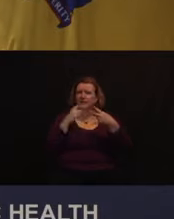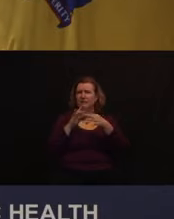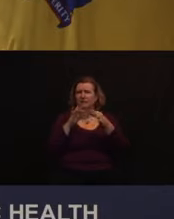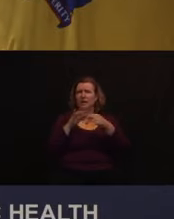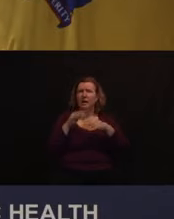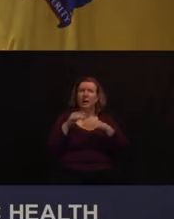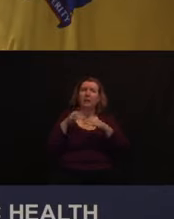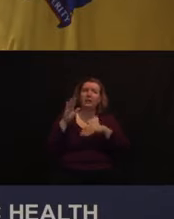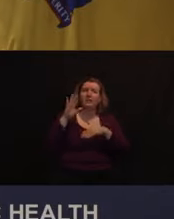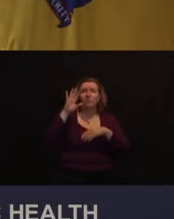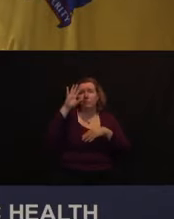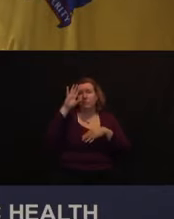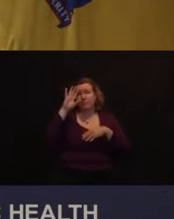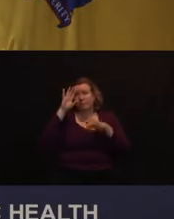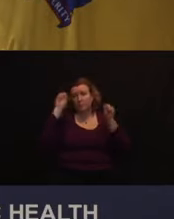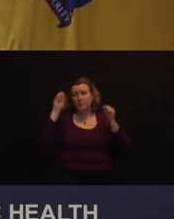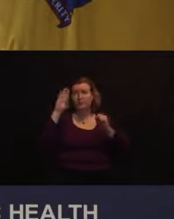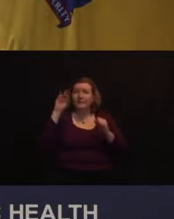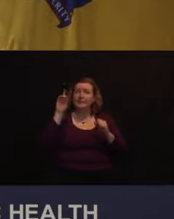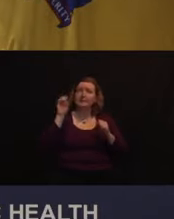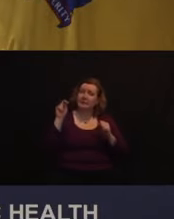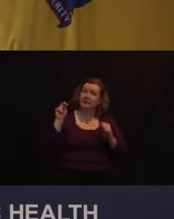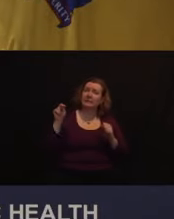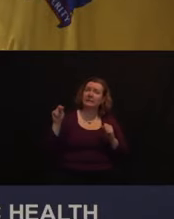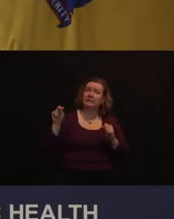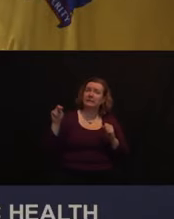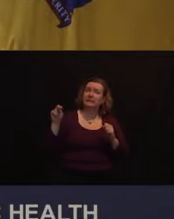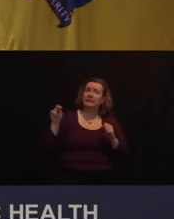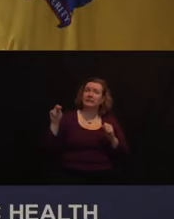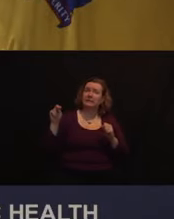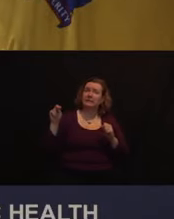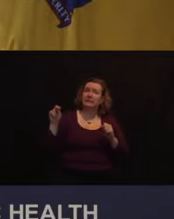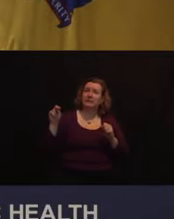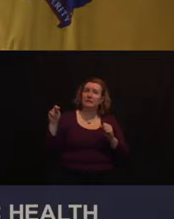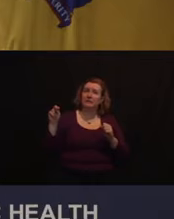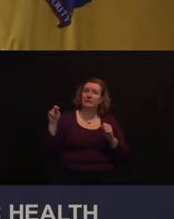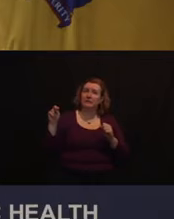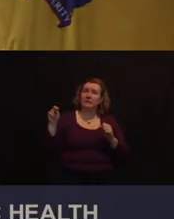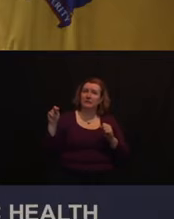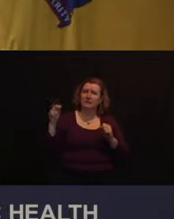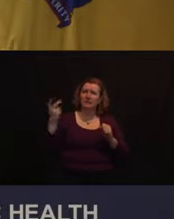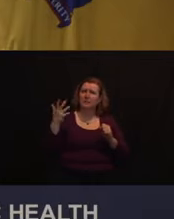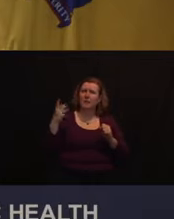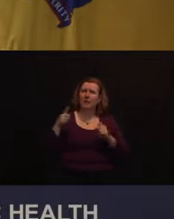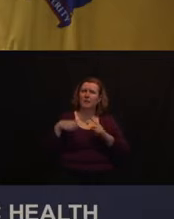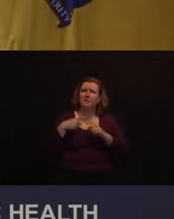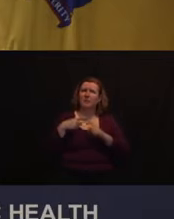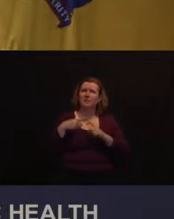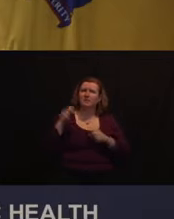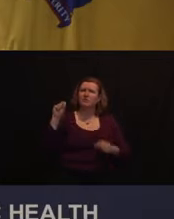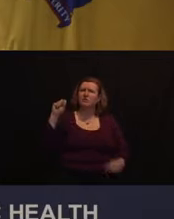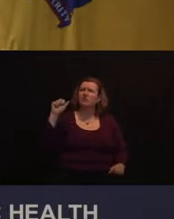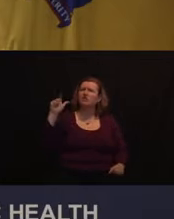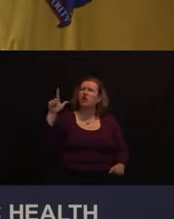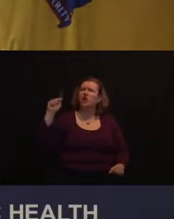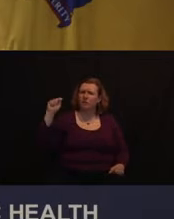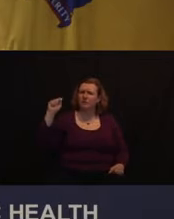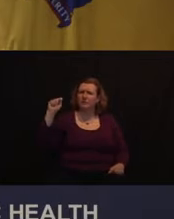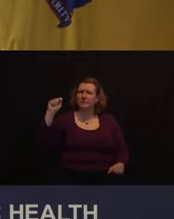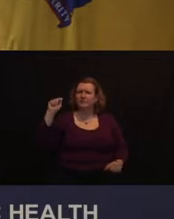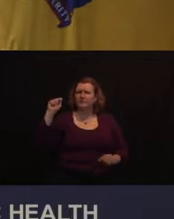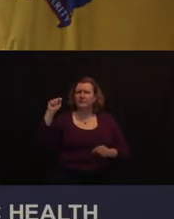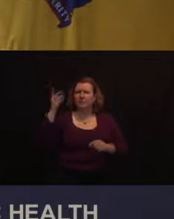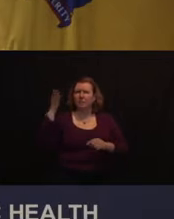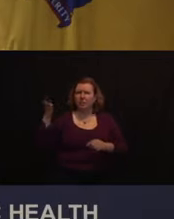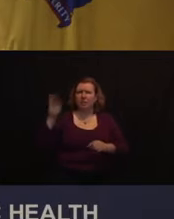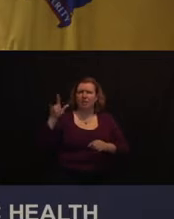the deduction cap on the salt, take it off the table, they are not entertaining any type of corporate tax or any